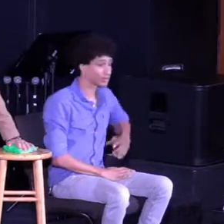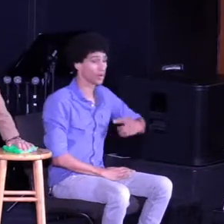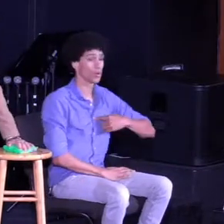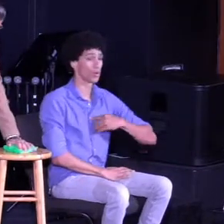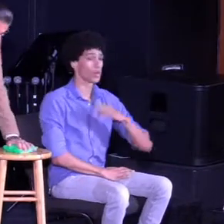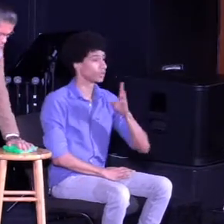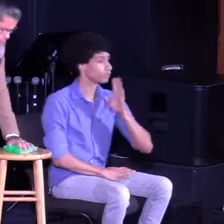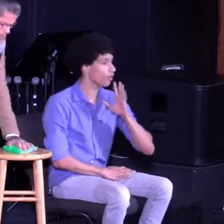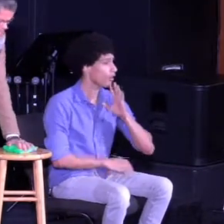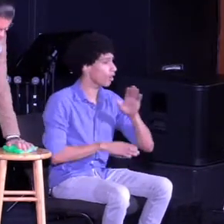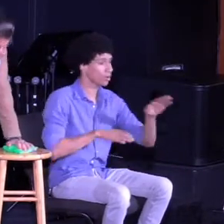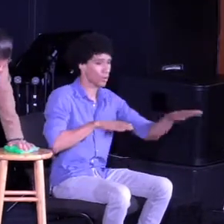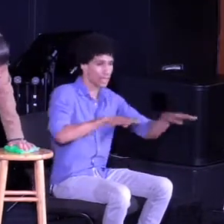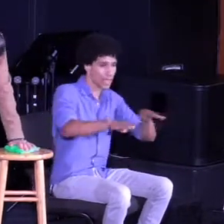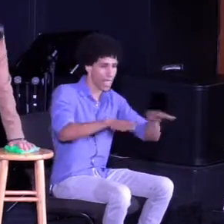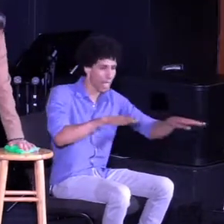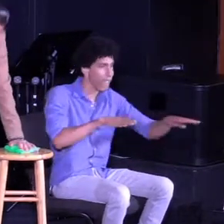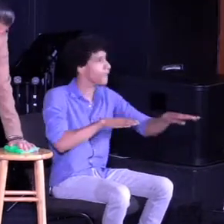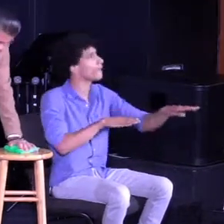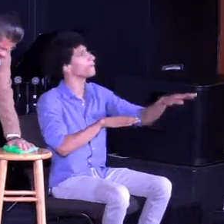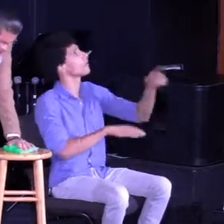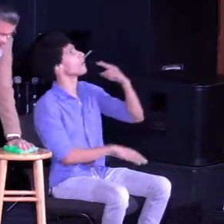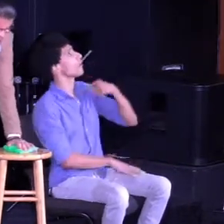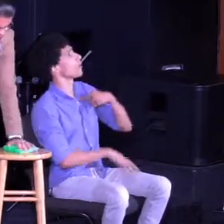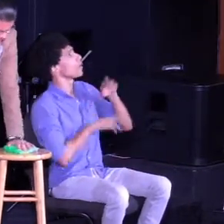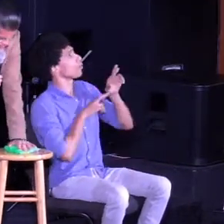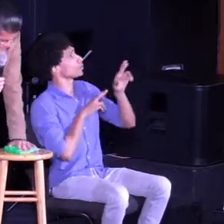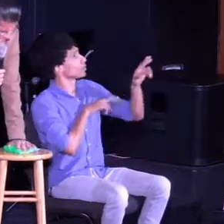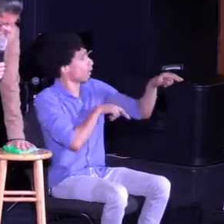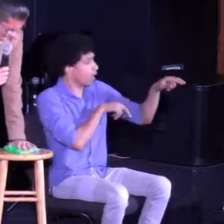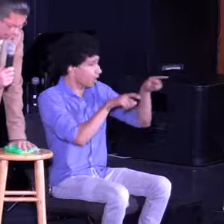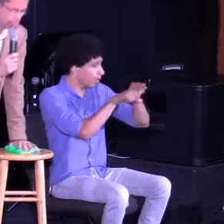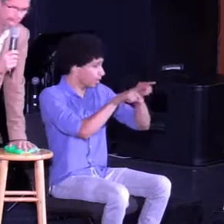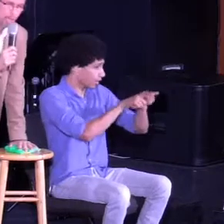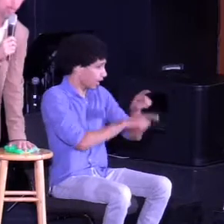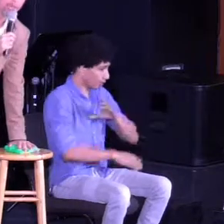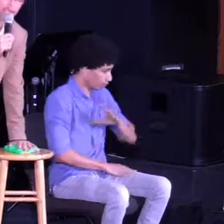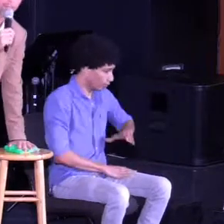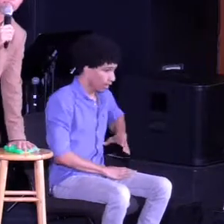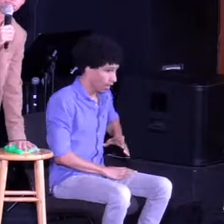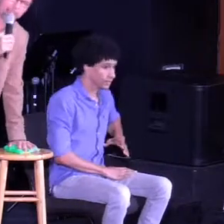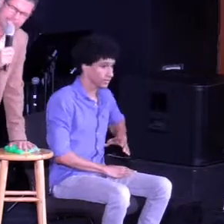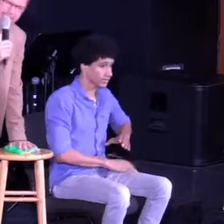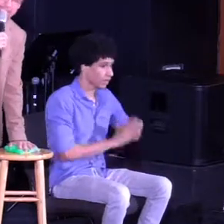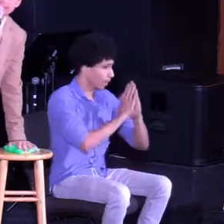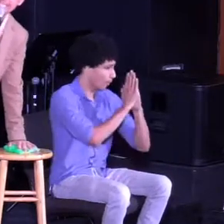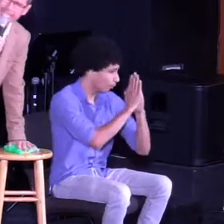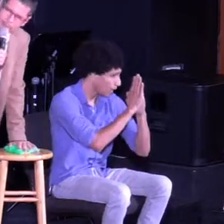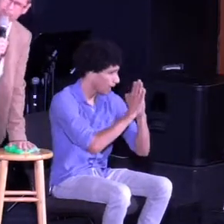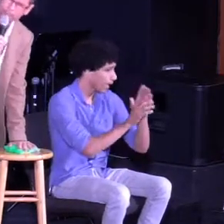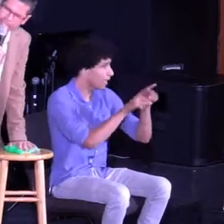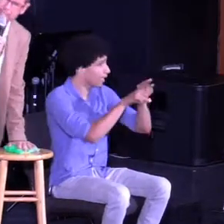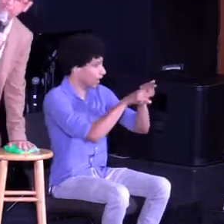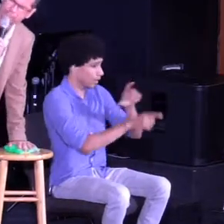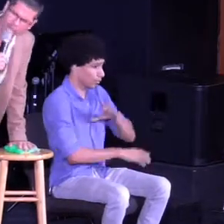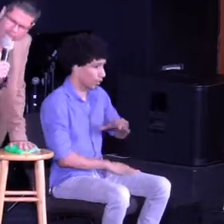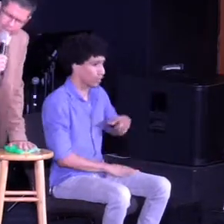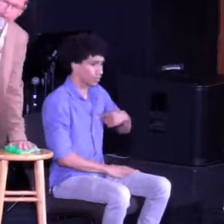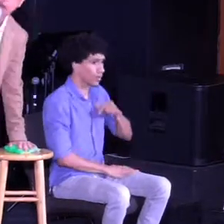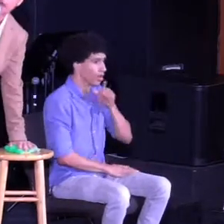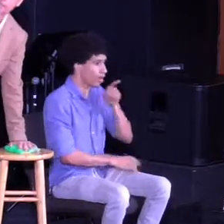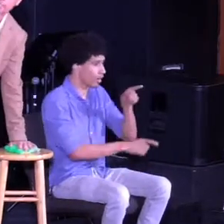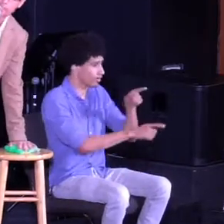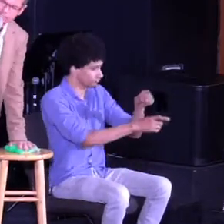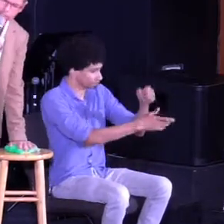Christ, as we respond like Christ, as we pray like Christ, we are pressing the imprint of